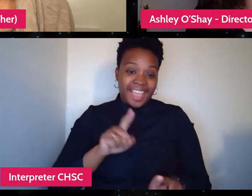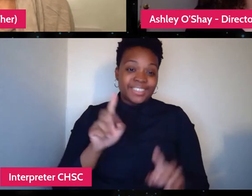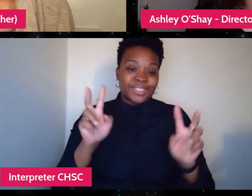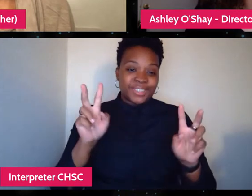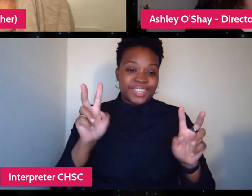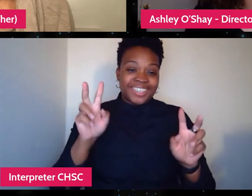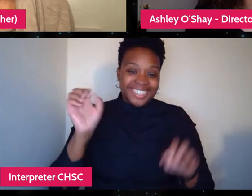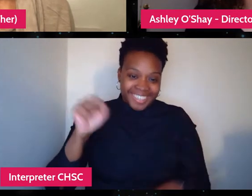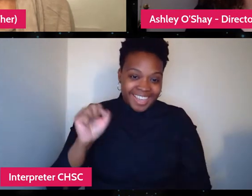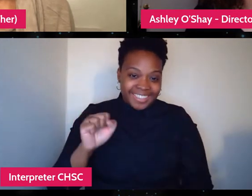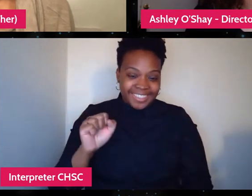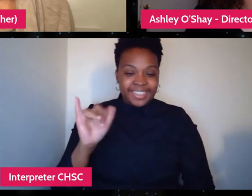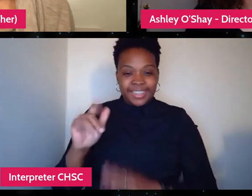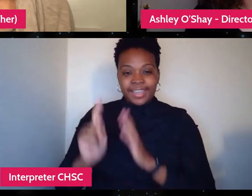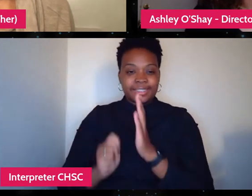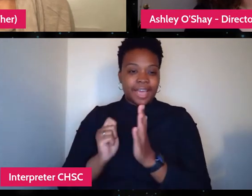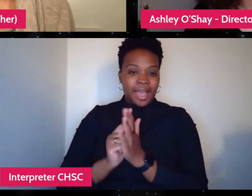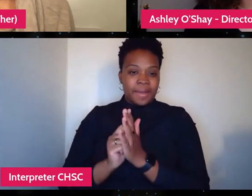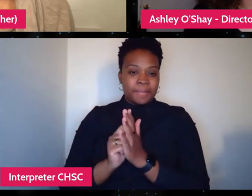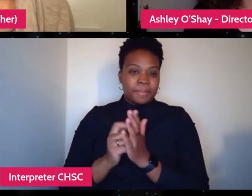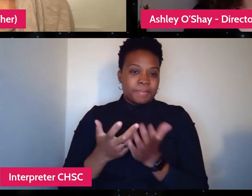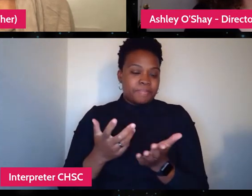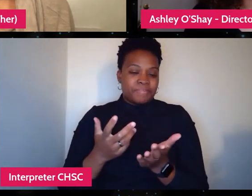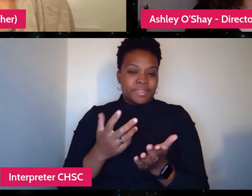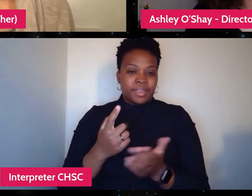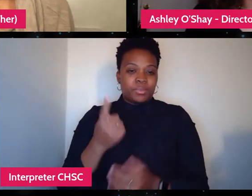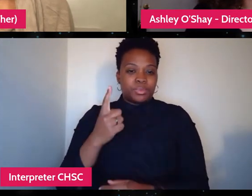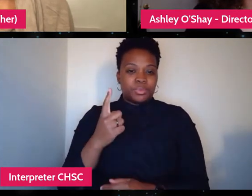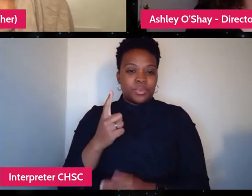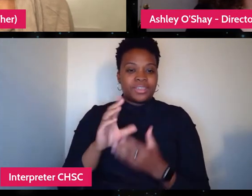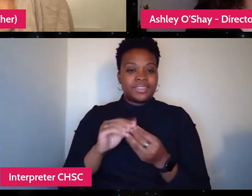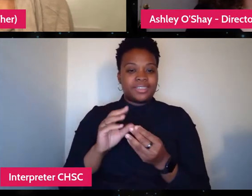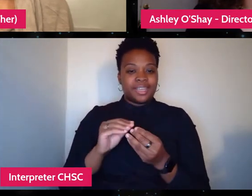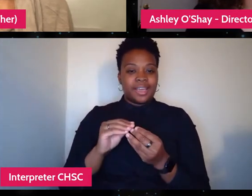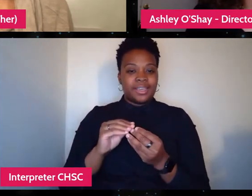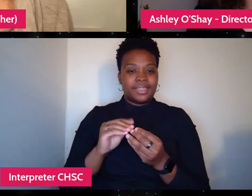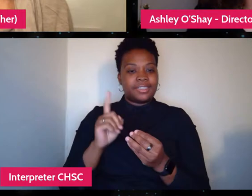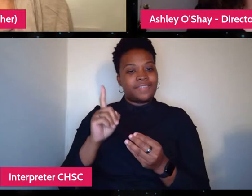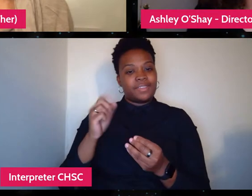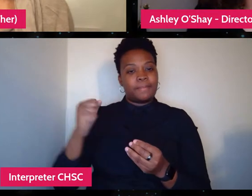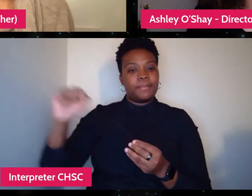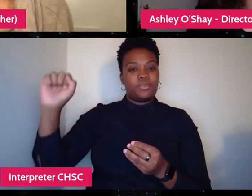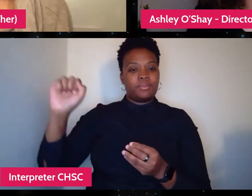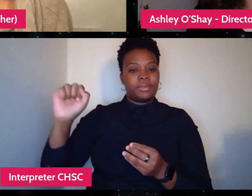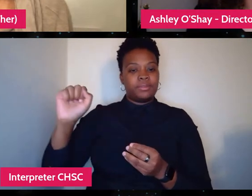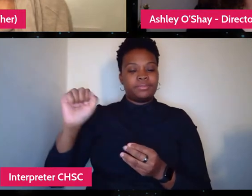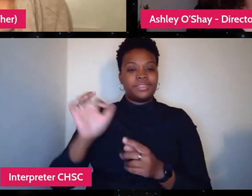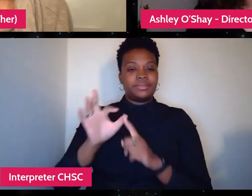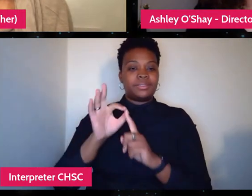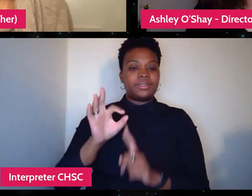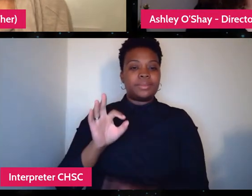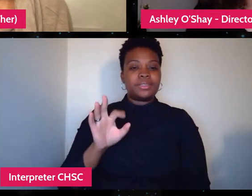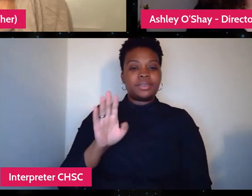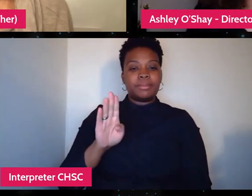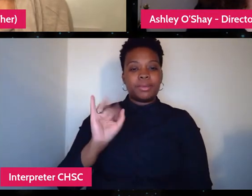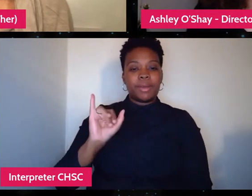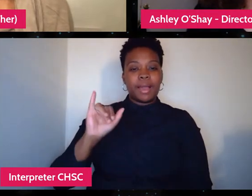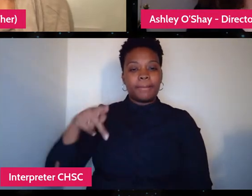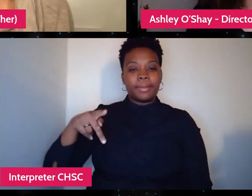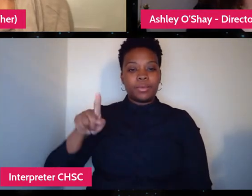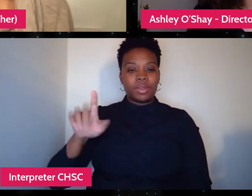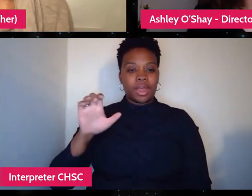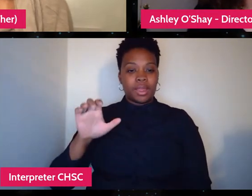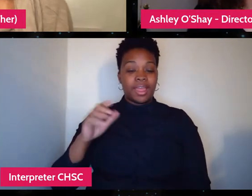But at the time it was one of the sayings of the movement, and particularly BYP 100, they had a